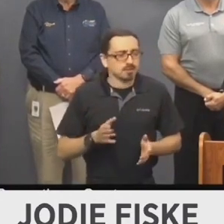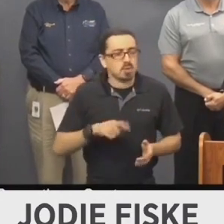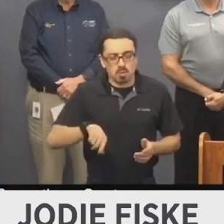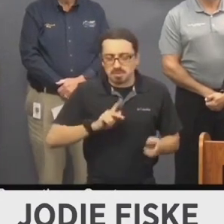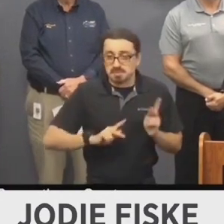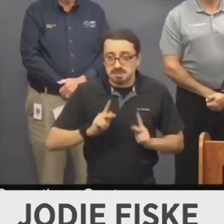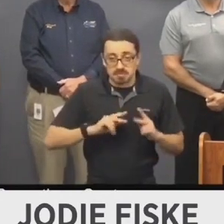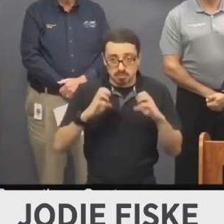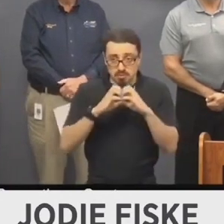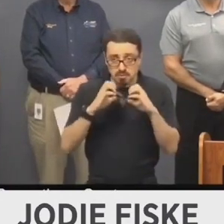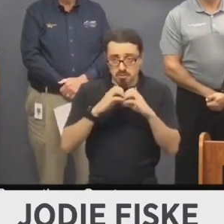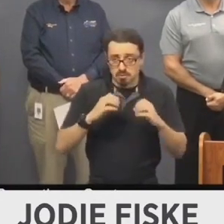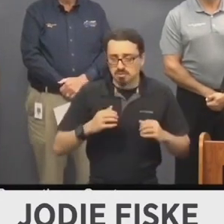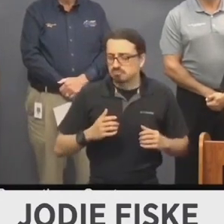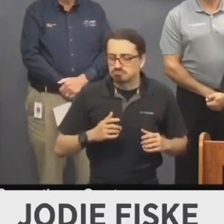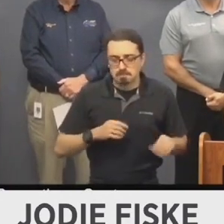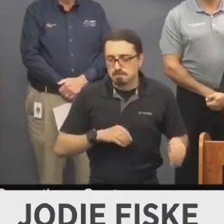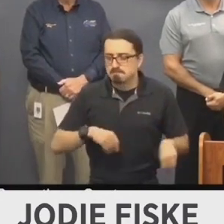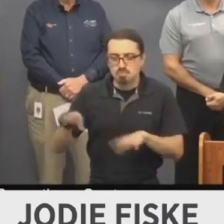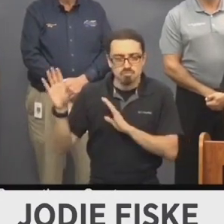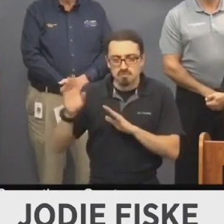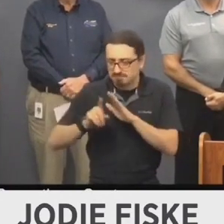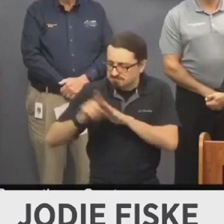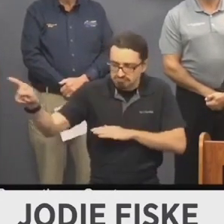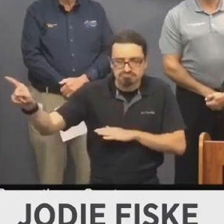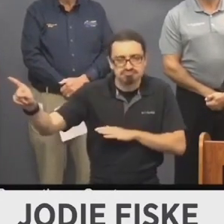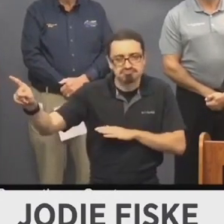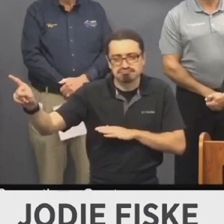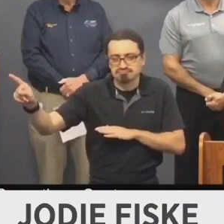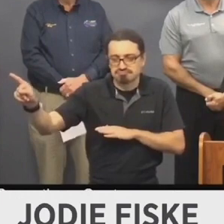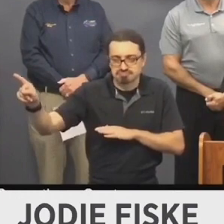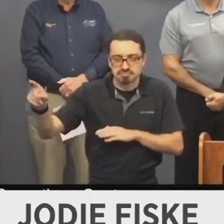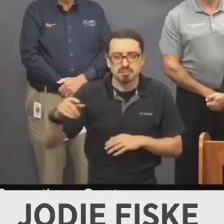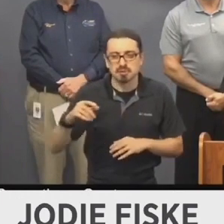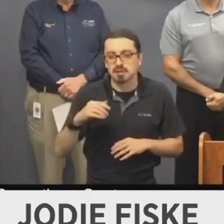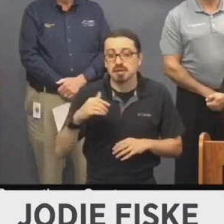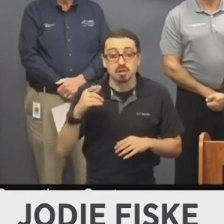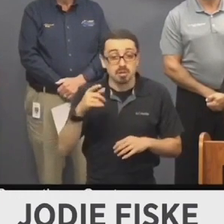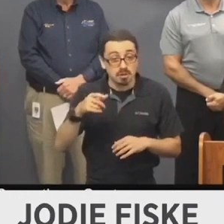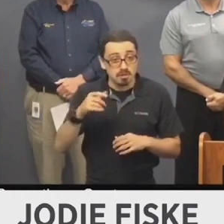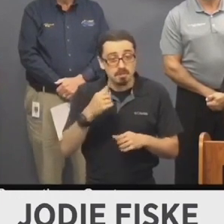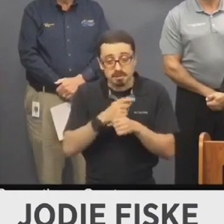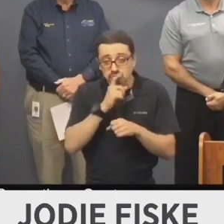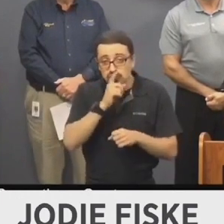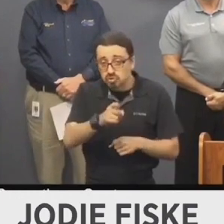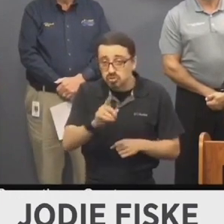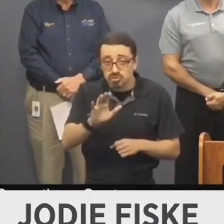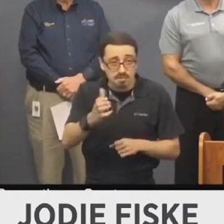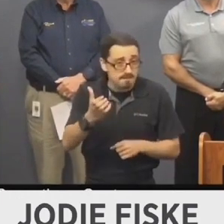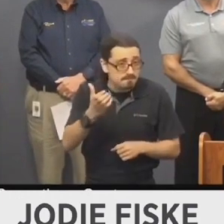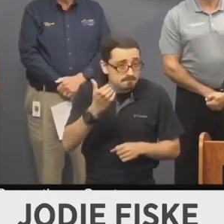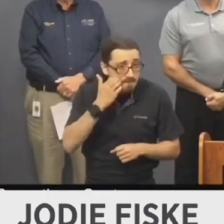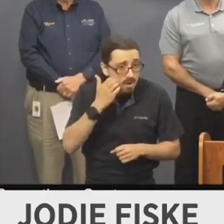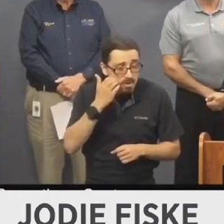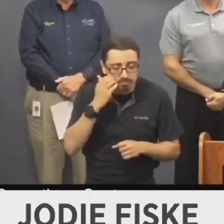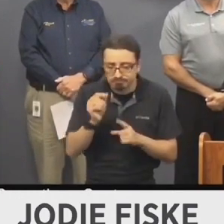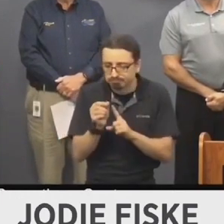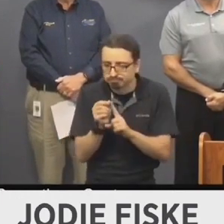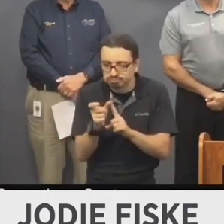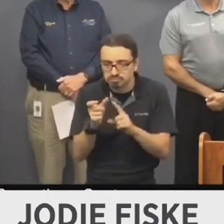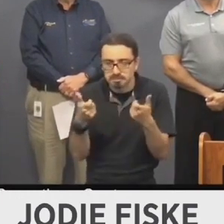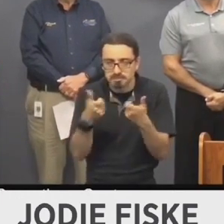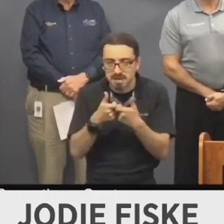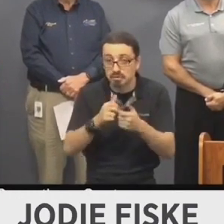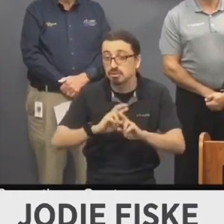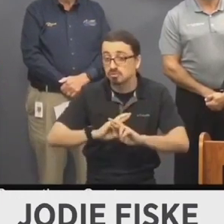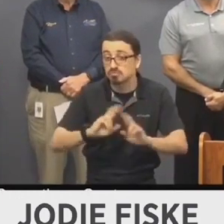you have a cell signal. Call 911 if you find yourself in need. If you decide that you've made